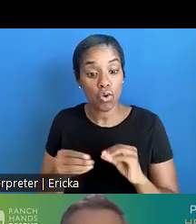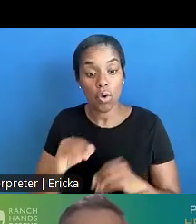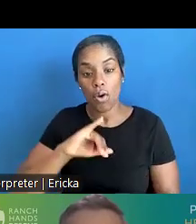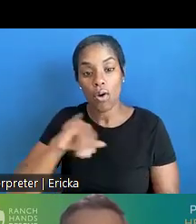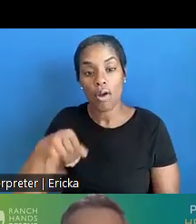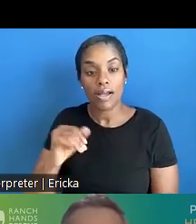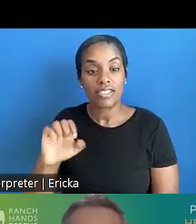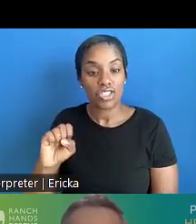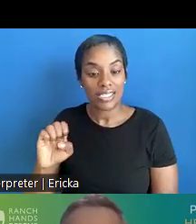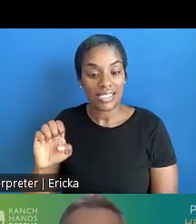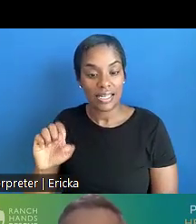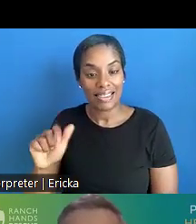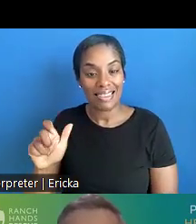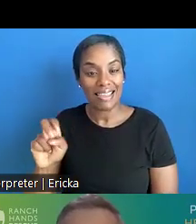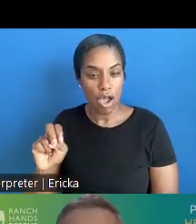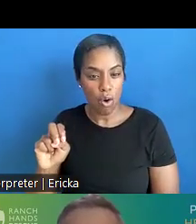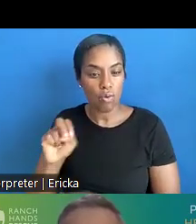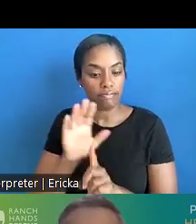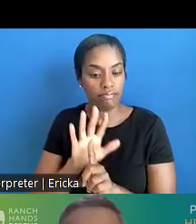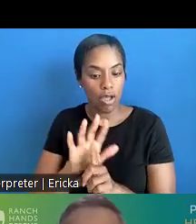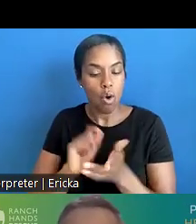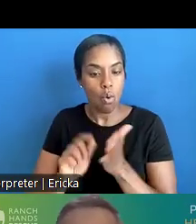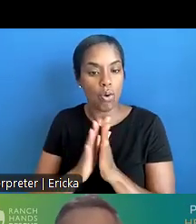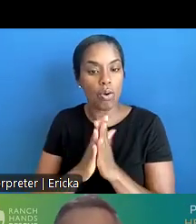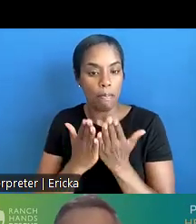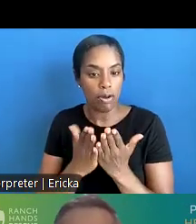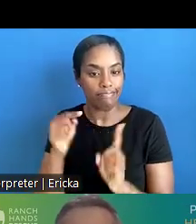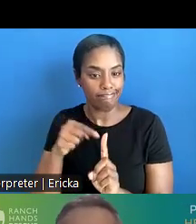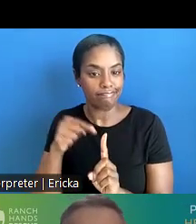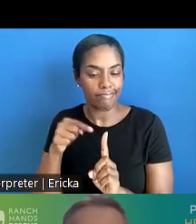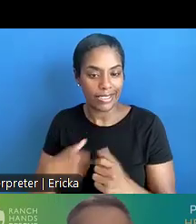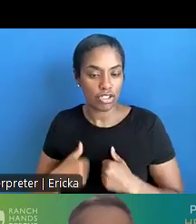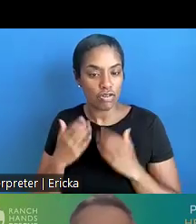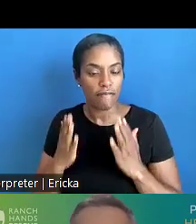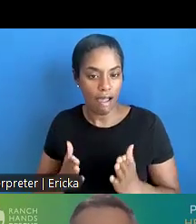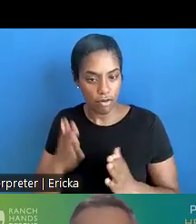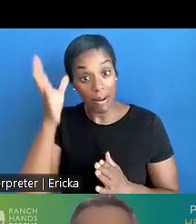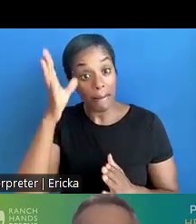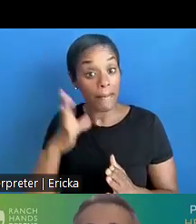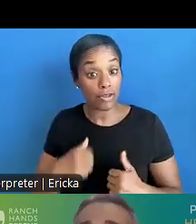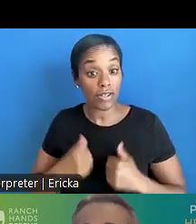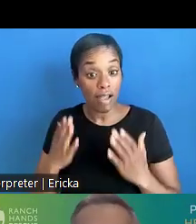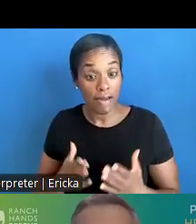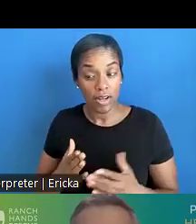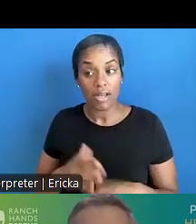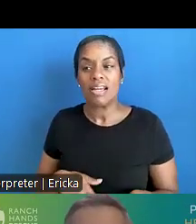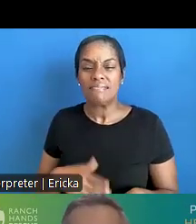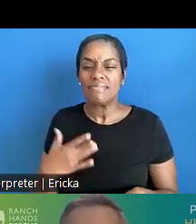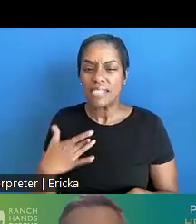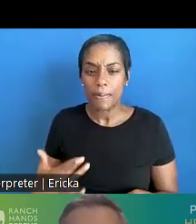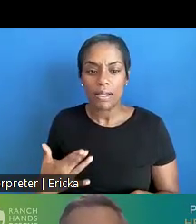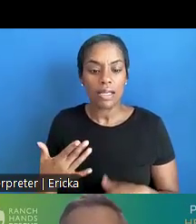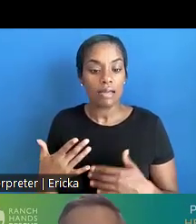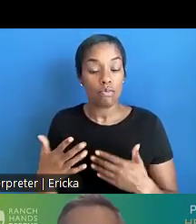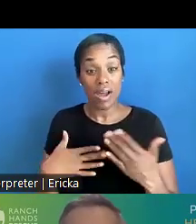male survivor. And he talks about this, that in many cases, what you're used to, what you're familiar with, even though it was